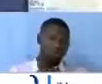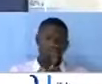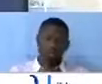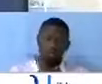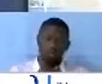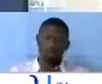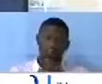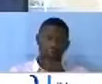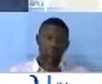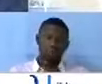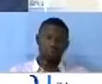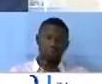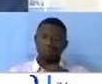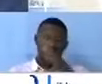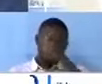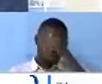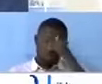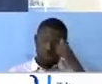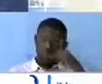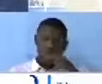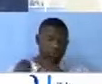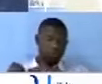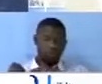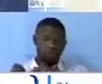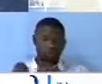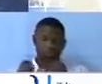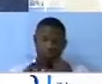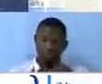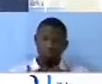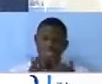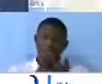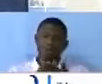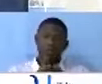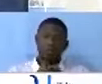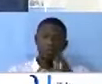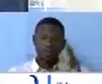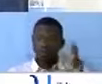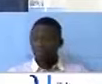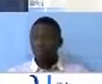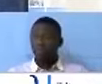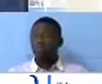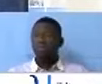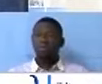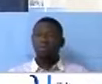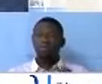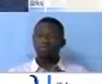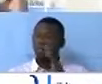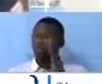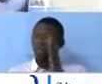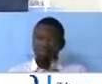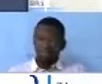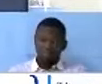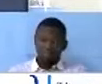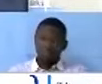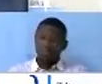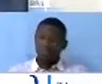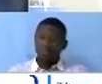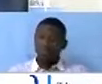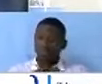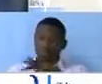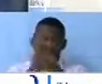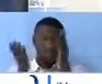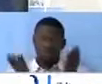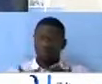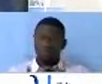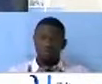to bring out the evidence. Suma liggey dal moy ma feñal fer ndegi. Because we are neutral in all of this. Ndax té ñun dal amuñ ben par parlo ci mbir mi. You